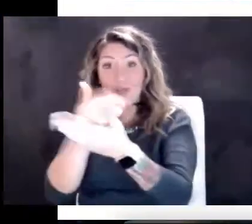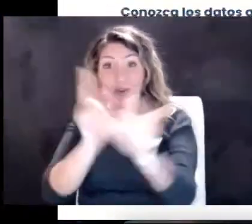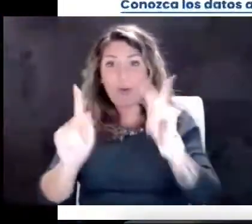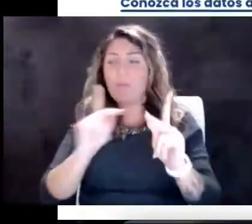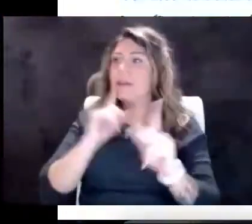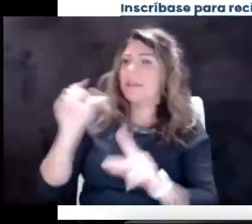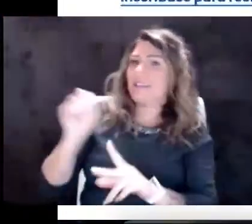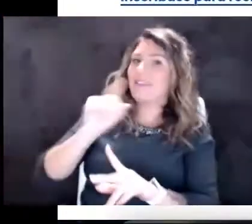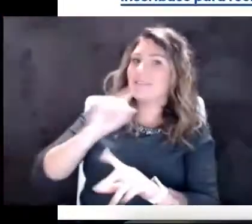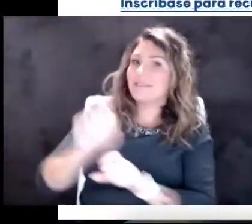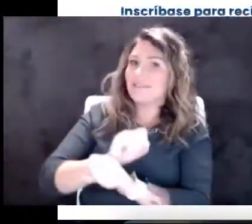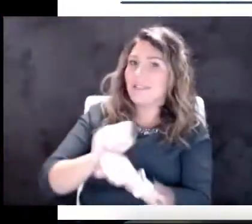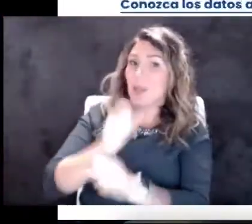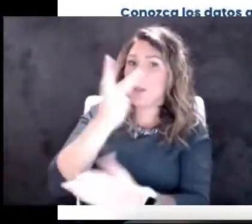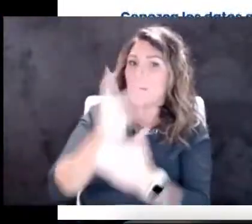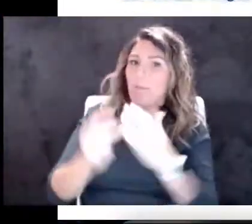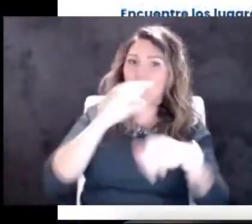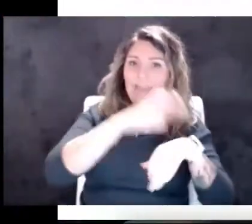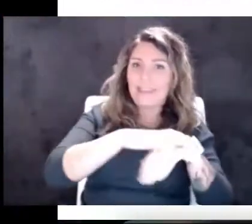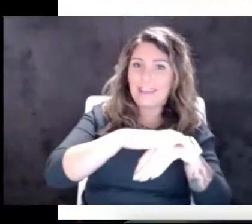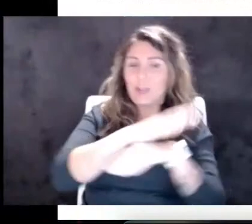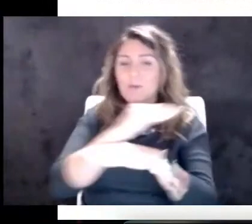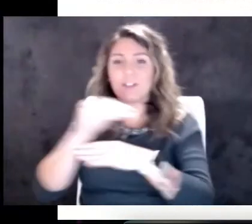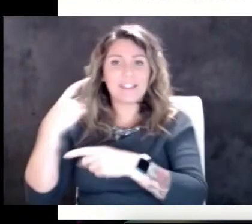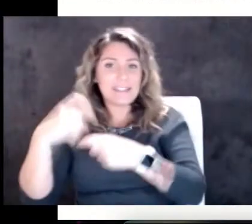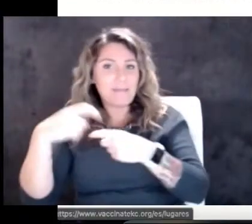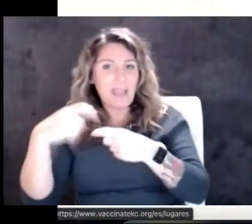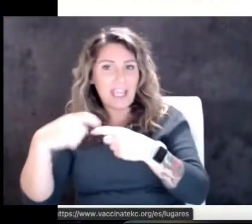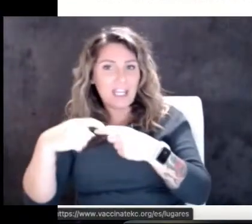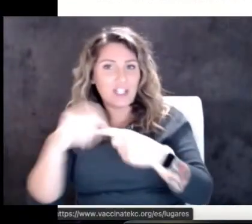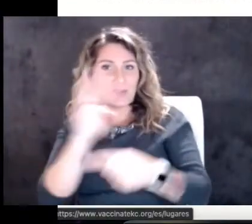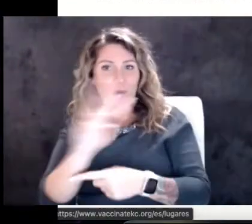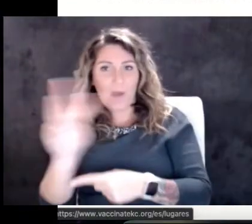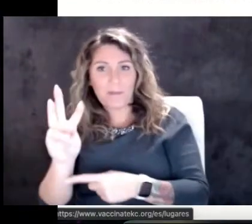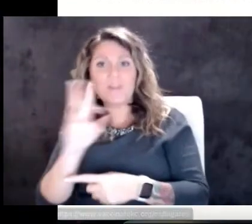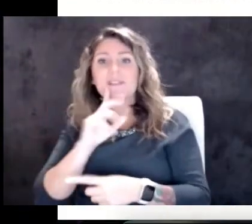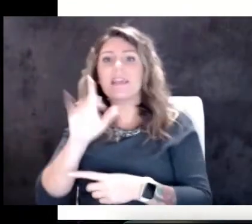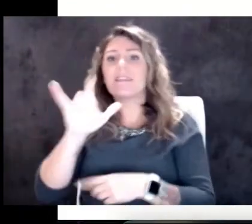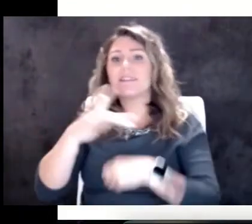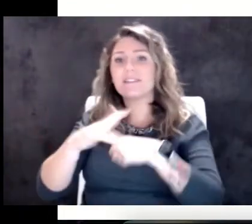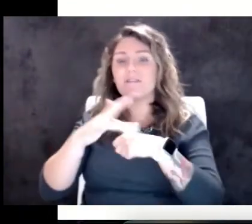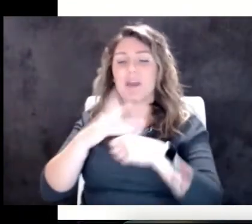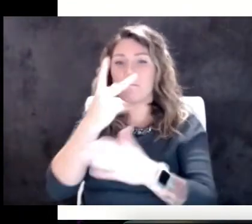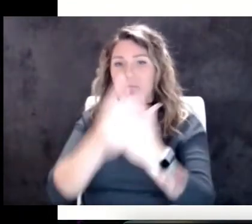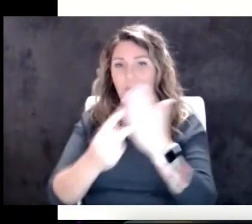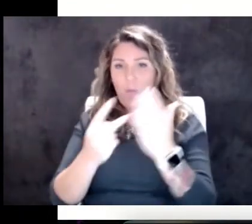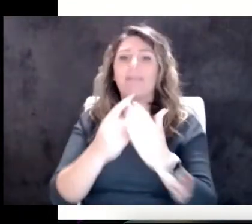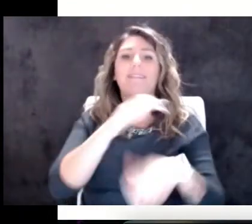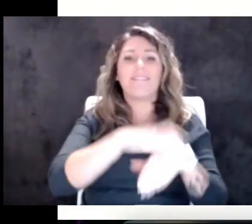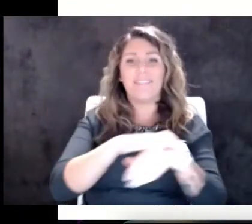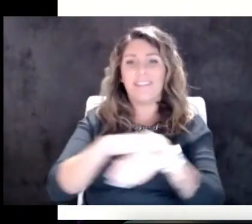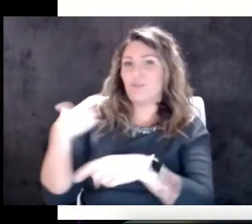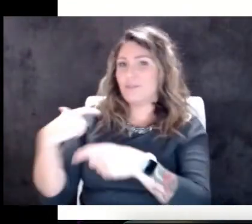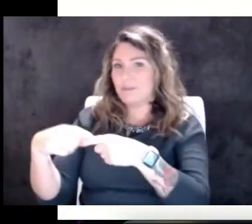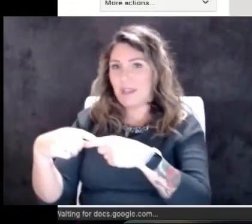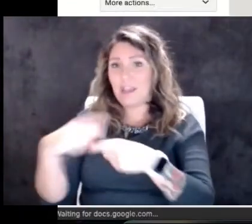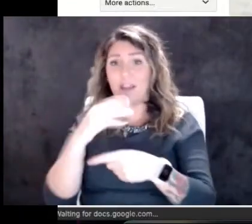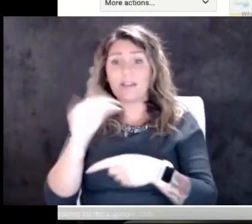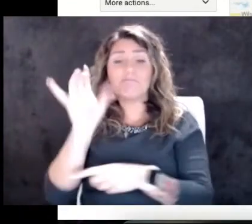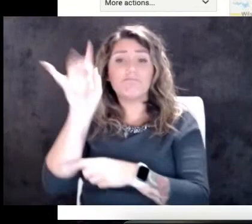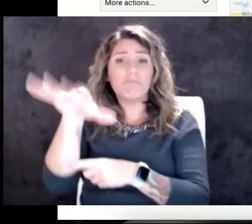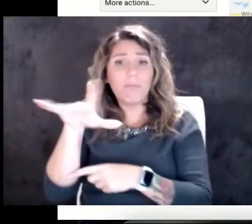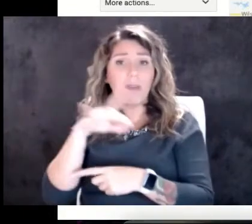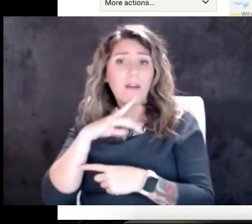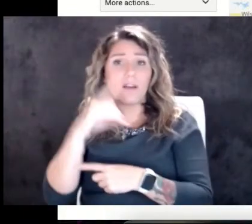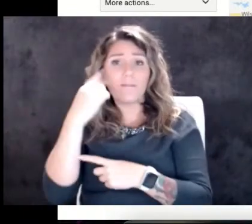absolutely. We have both English language and Spanish language videos on the site. The website itself is available in both English and Spanish. And I'll just put in a plug